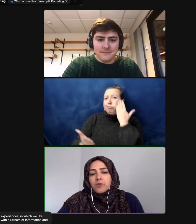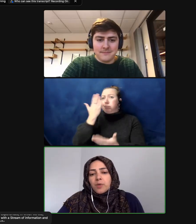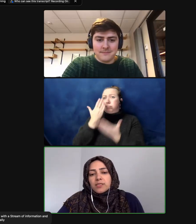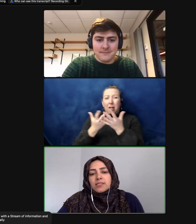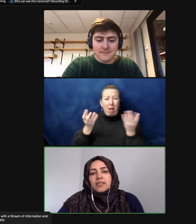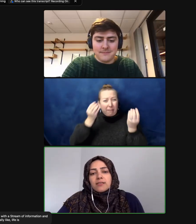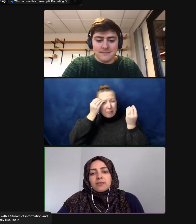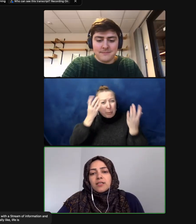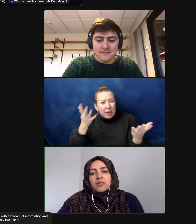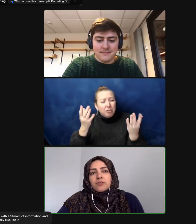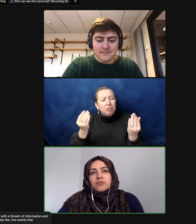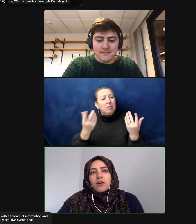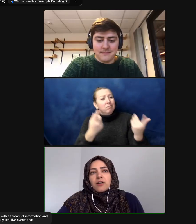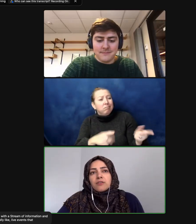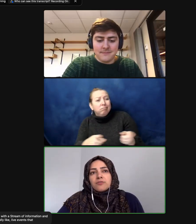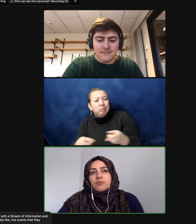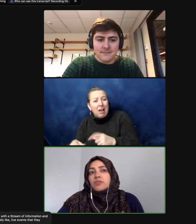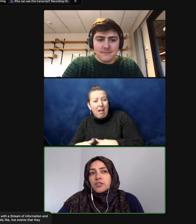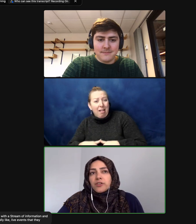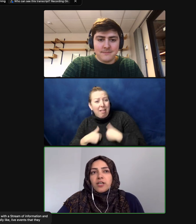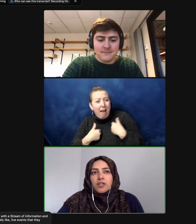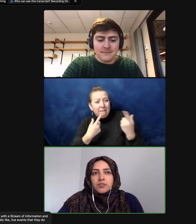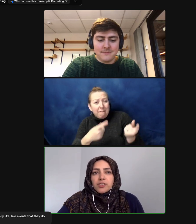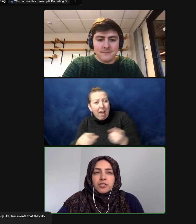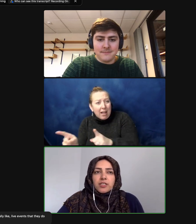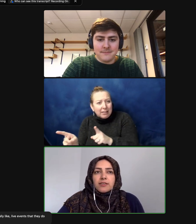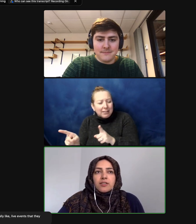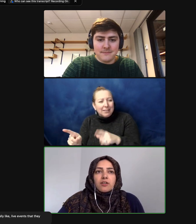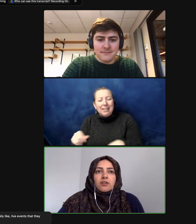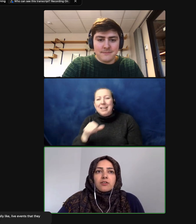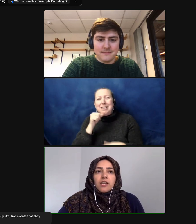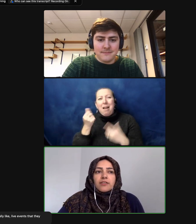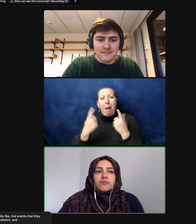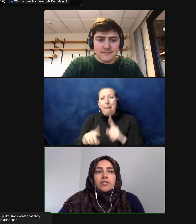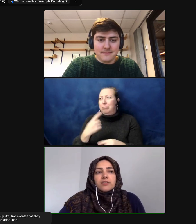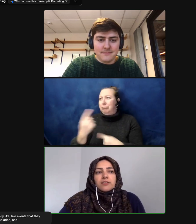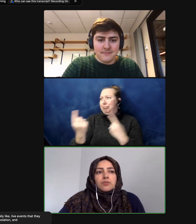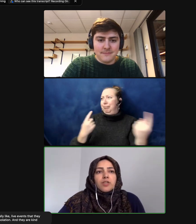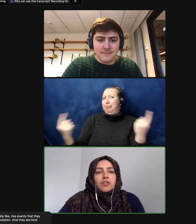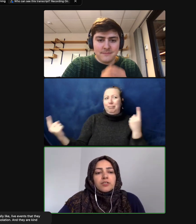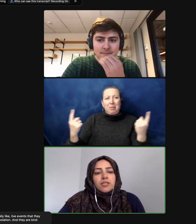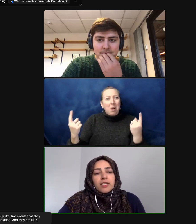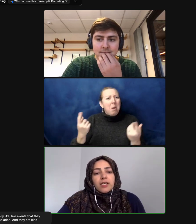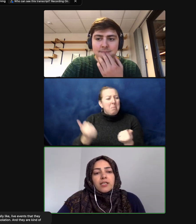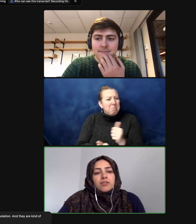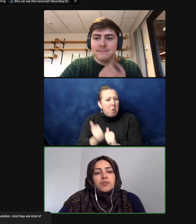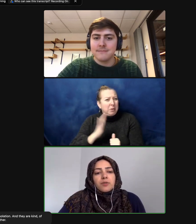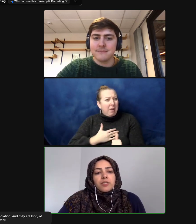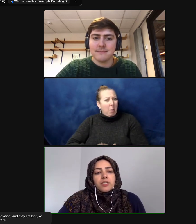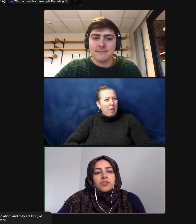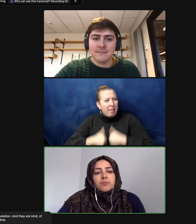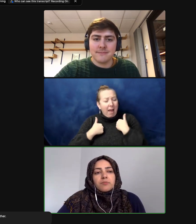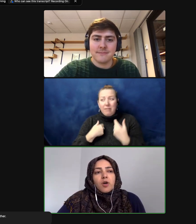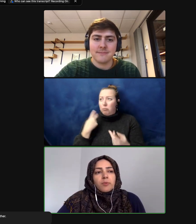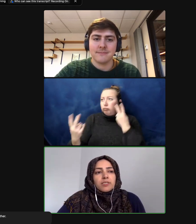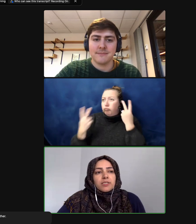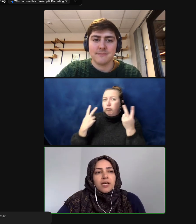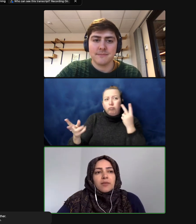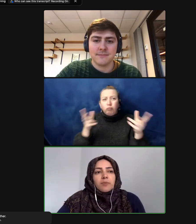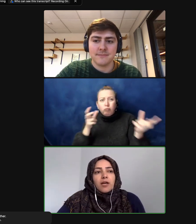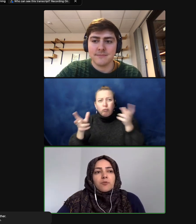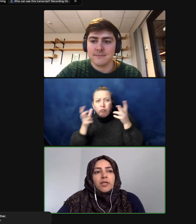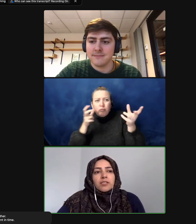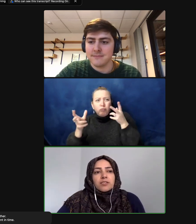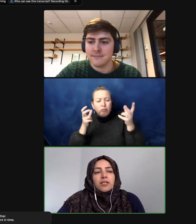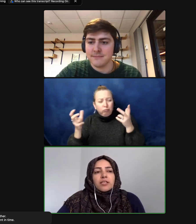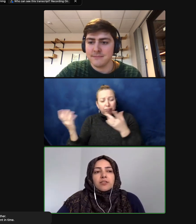life events, and they do not occur in isolation, and they are kind of related to each other. So in each moment in